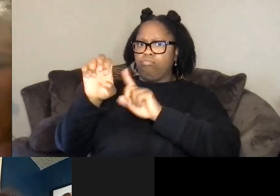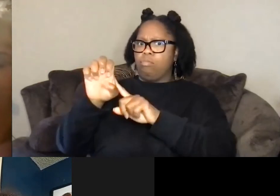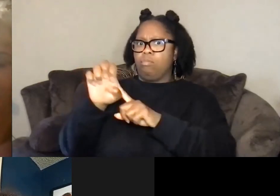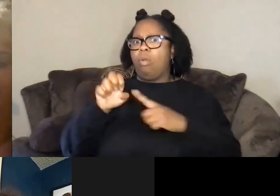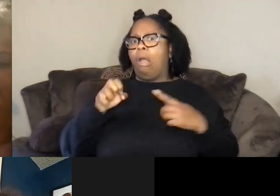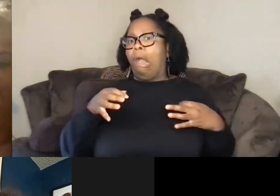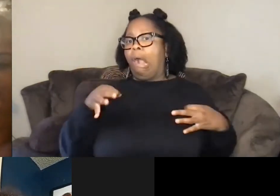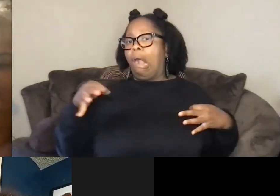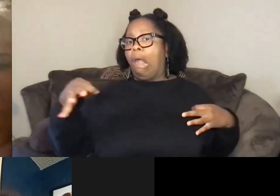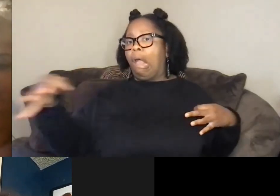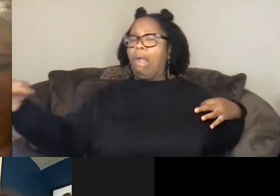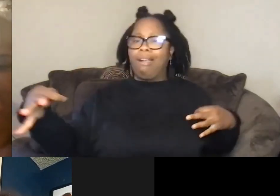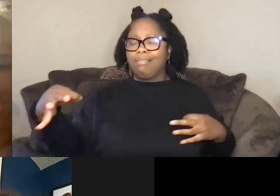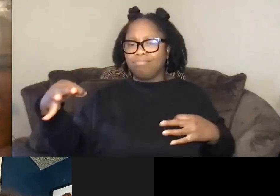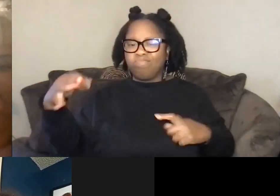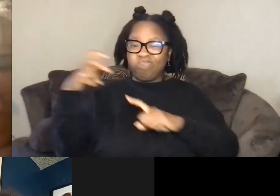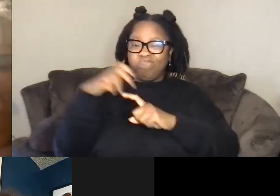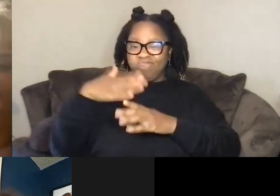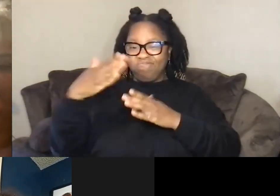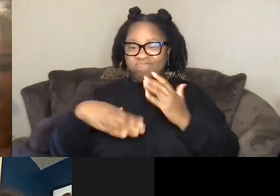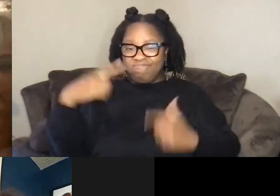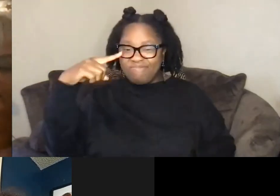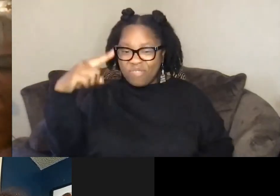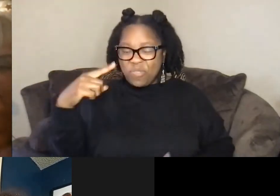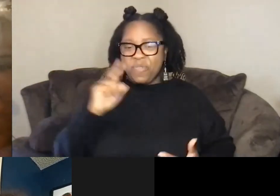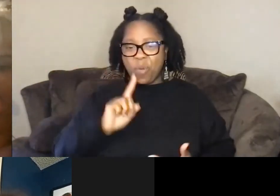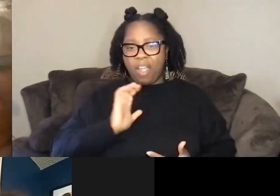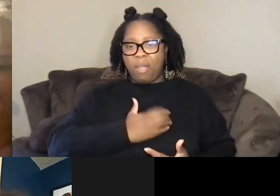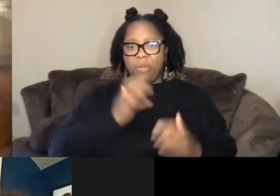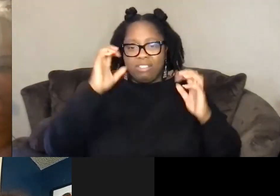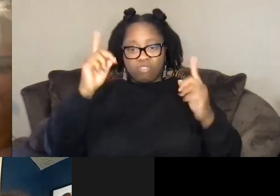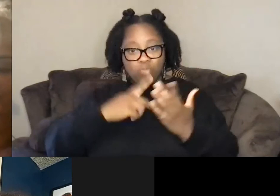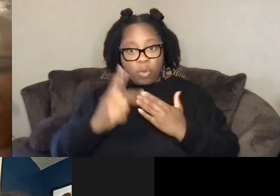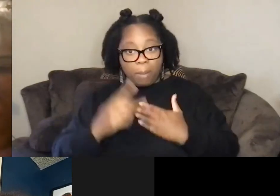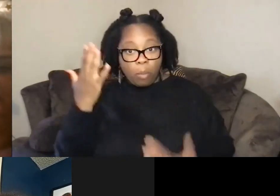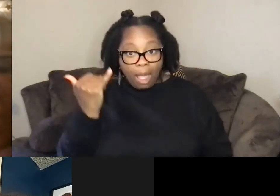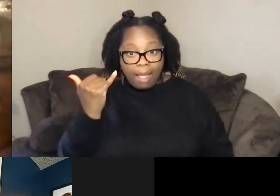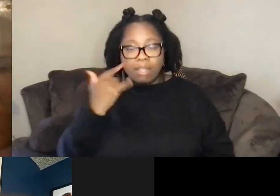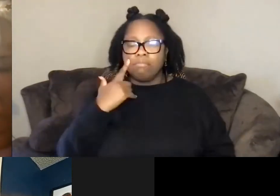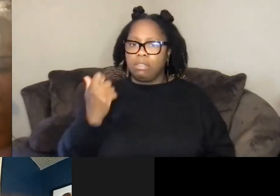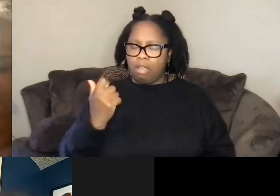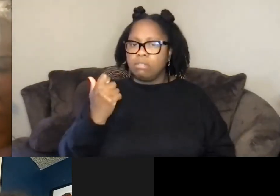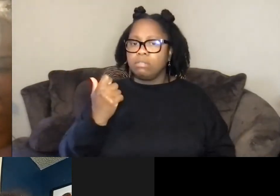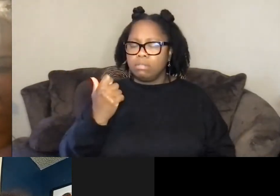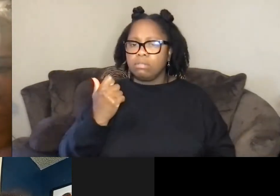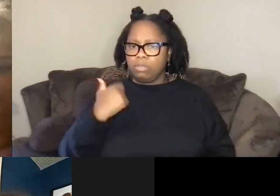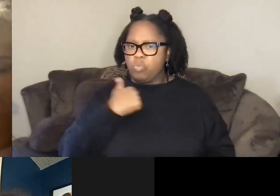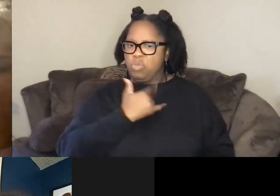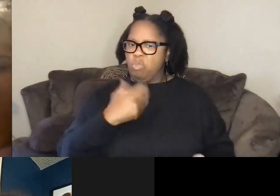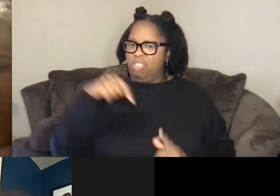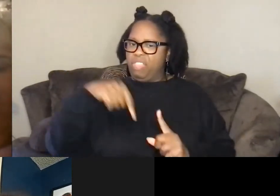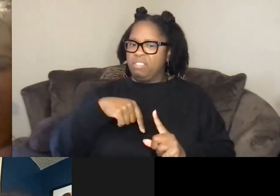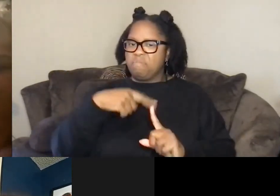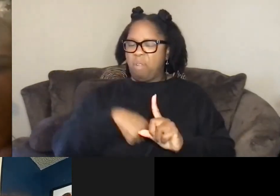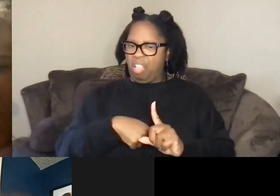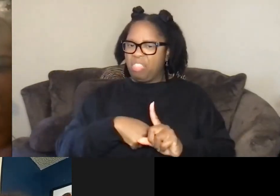of capstone place of our educational programming for this month, is because we want this month to fortify